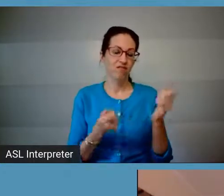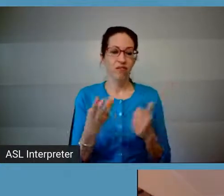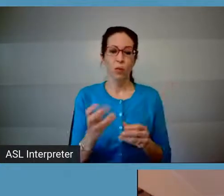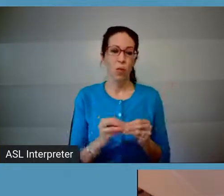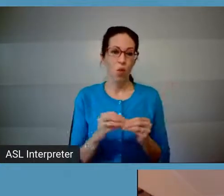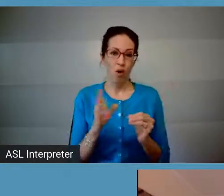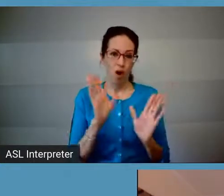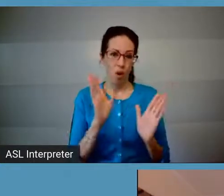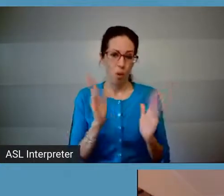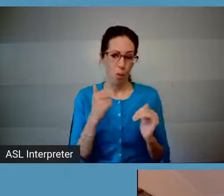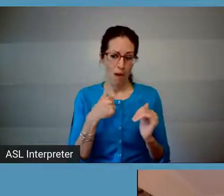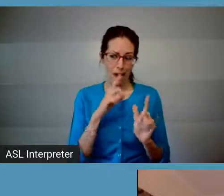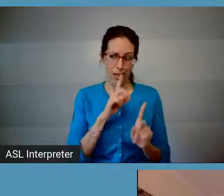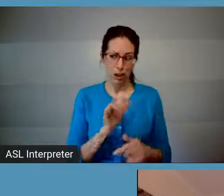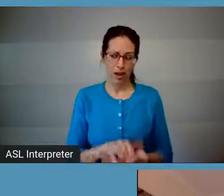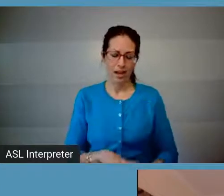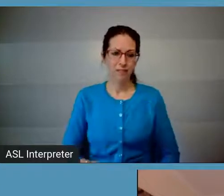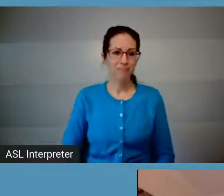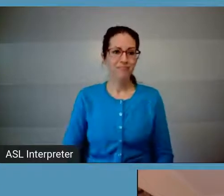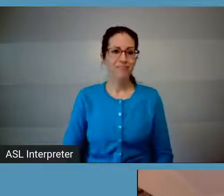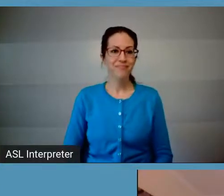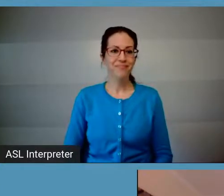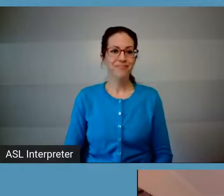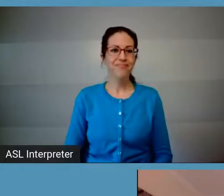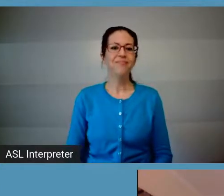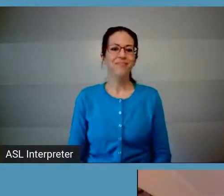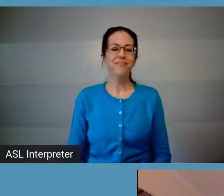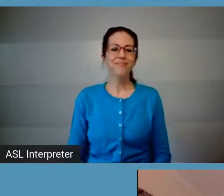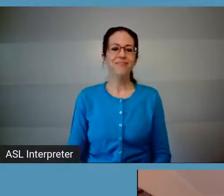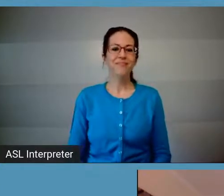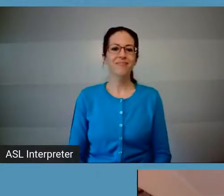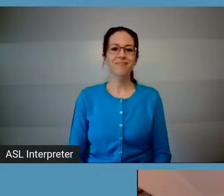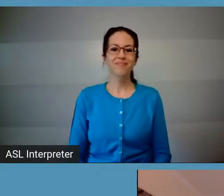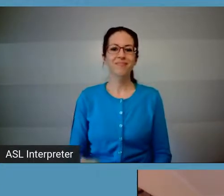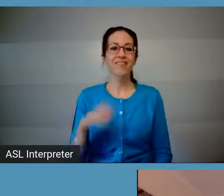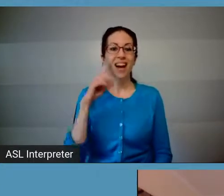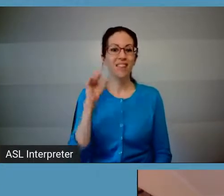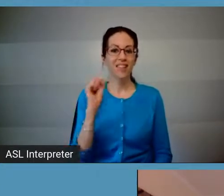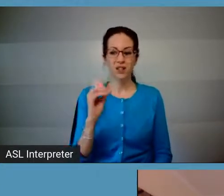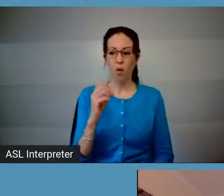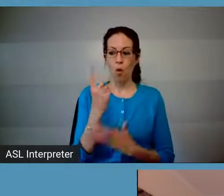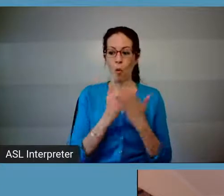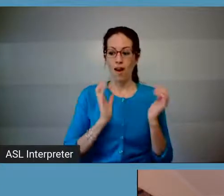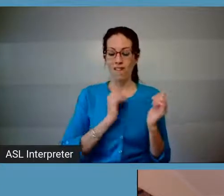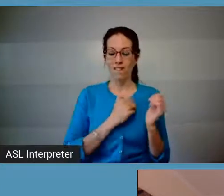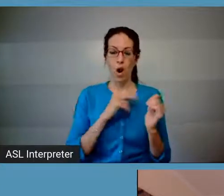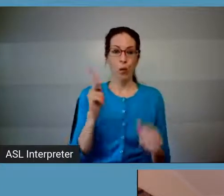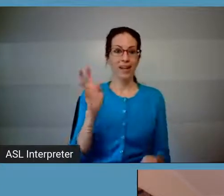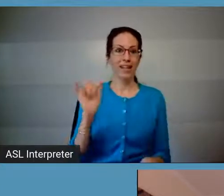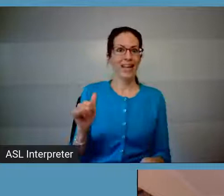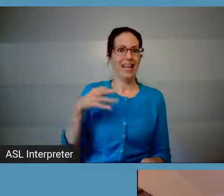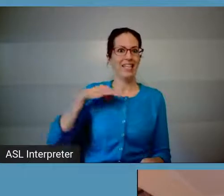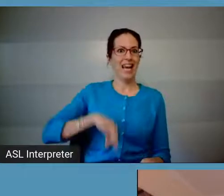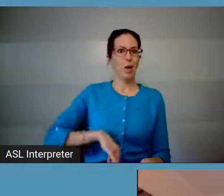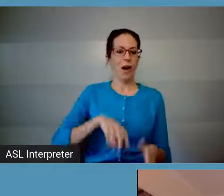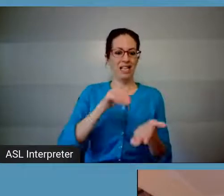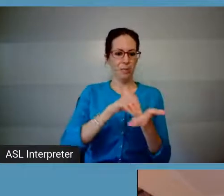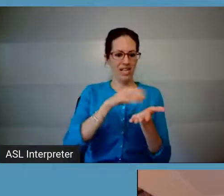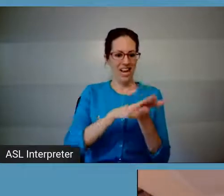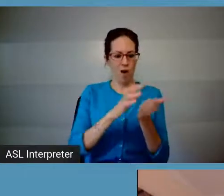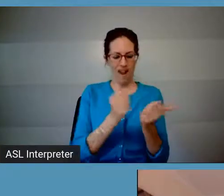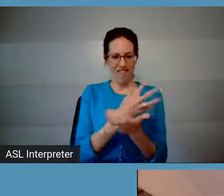answered that question. I think so. I think one of our key takeaways is write everything down and document